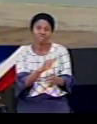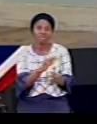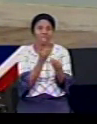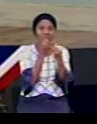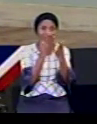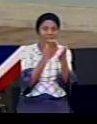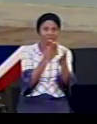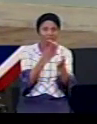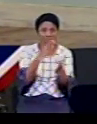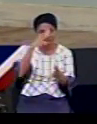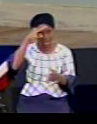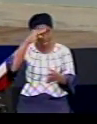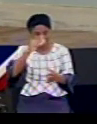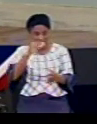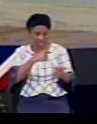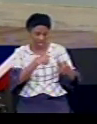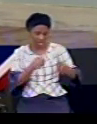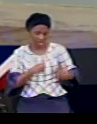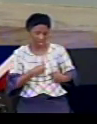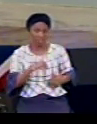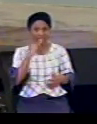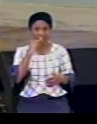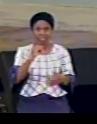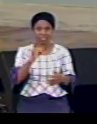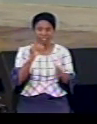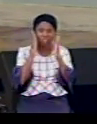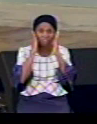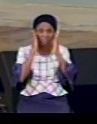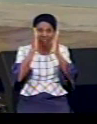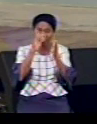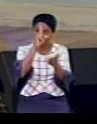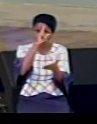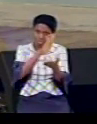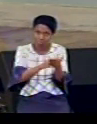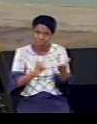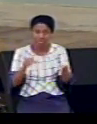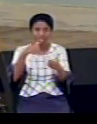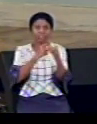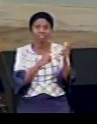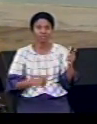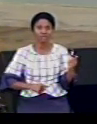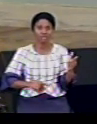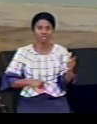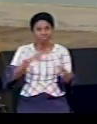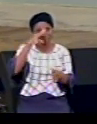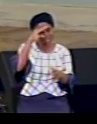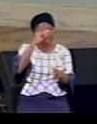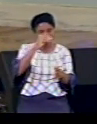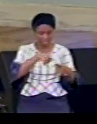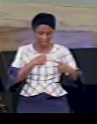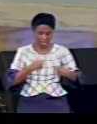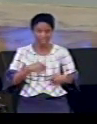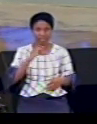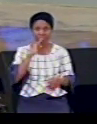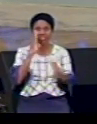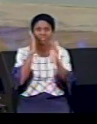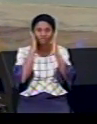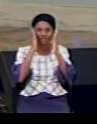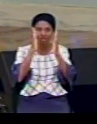fixed, trusting in the Lord. His heart is